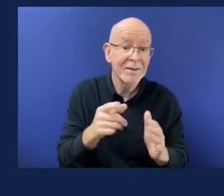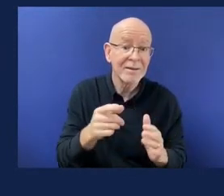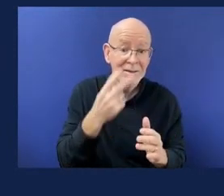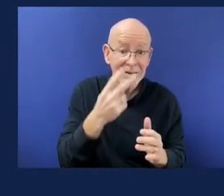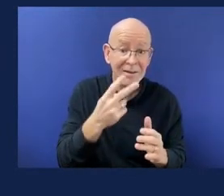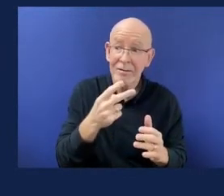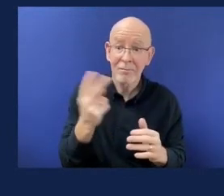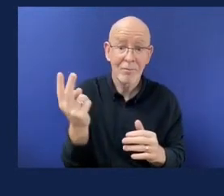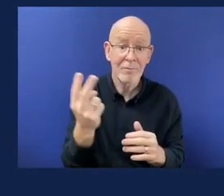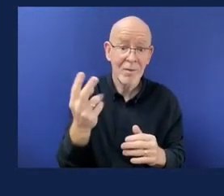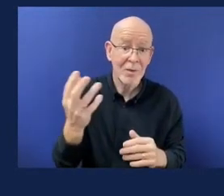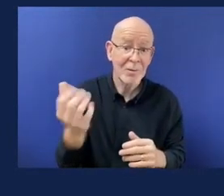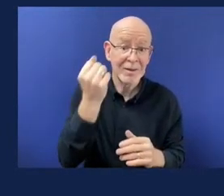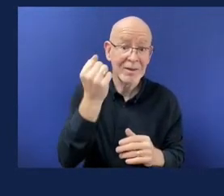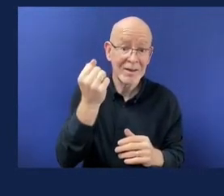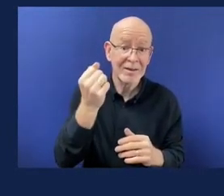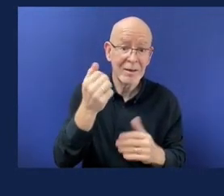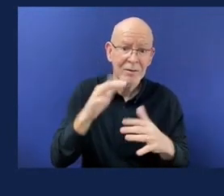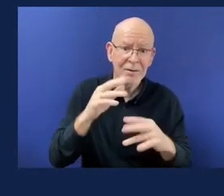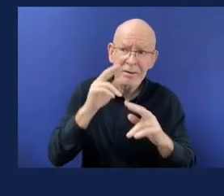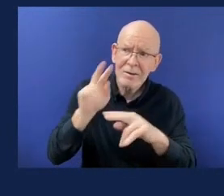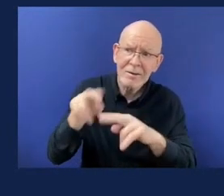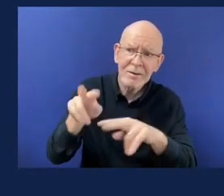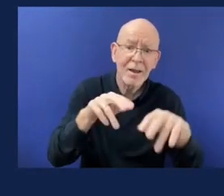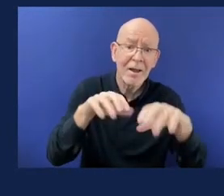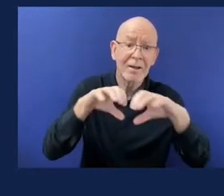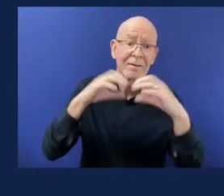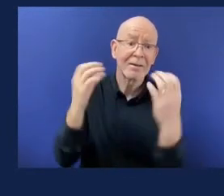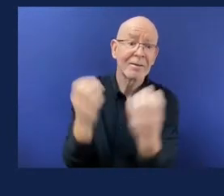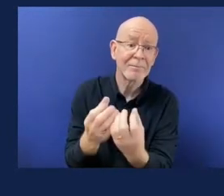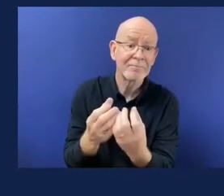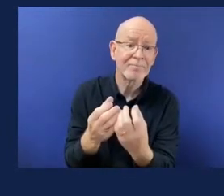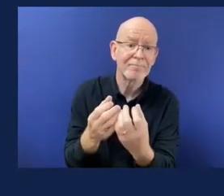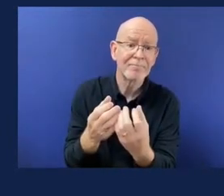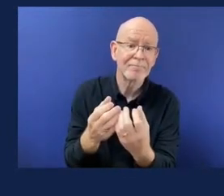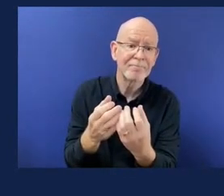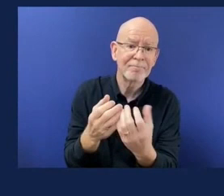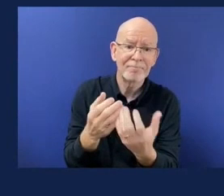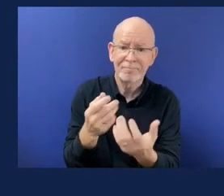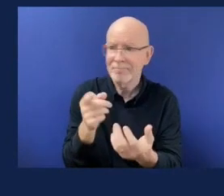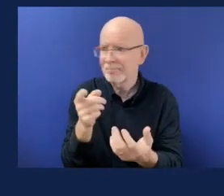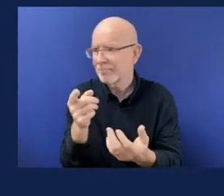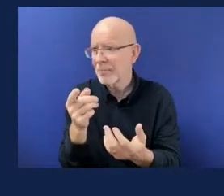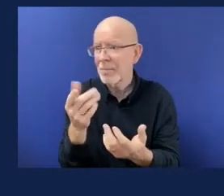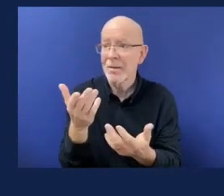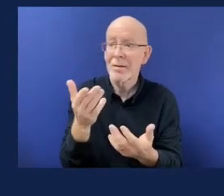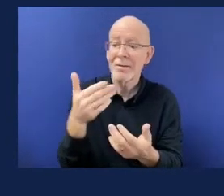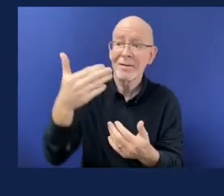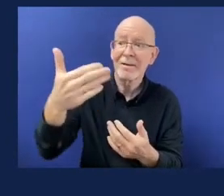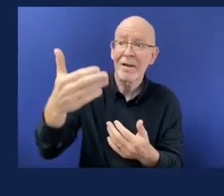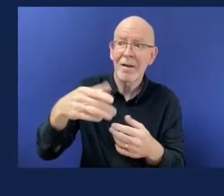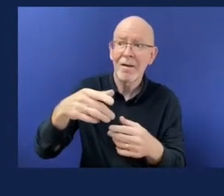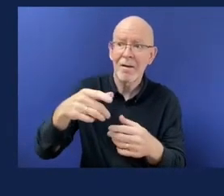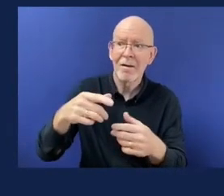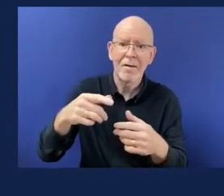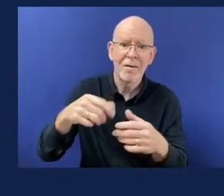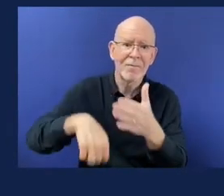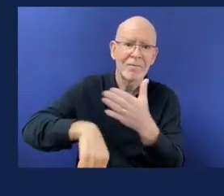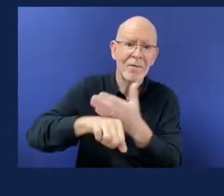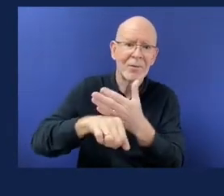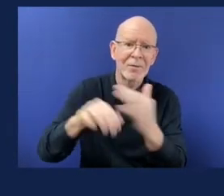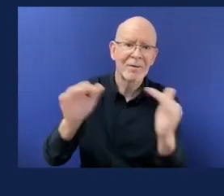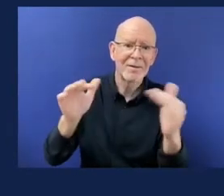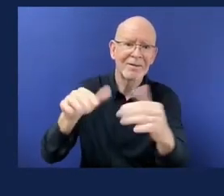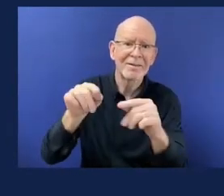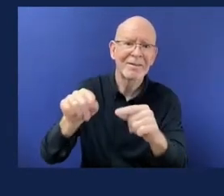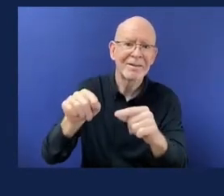those stadiums that retrofitting will need to be carried out. The stadiums, by and large, they found were